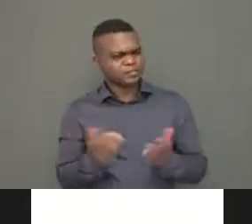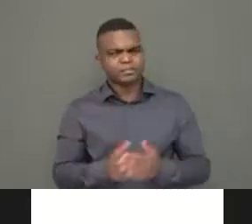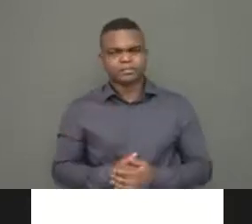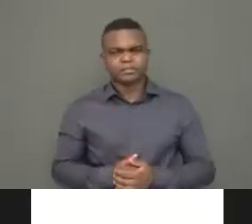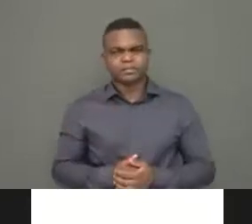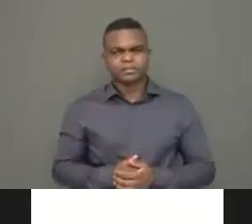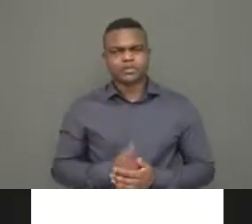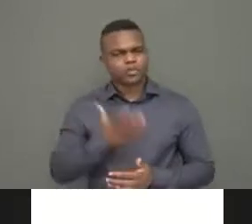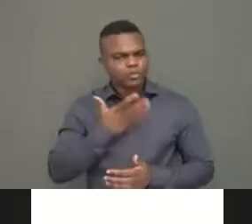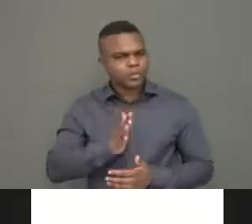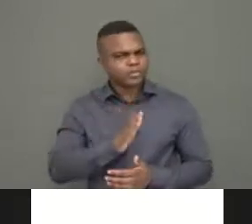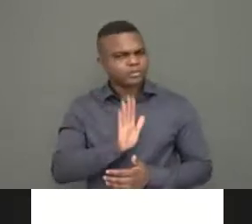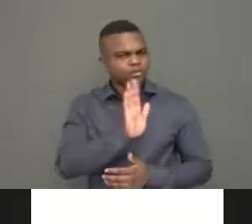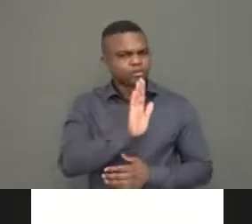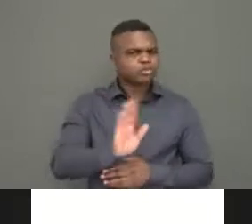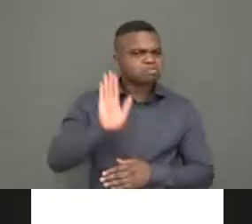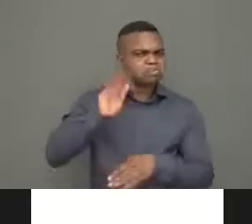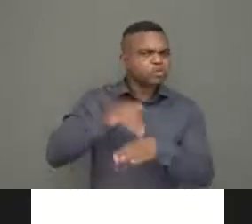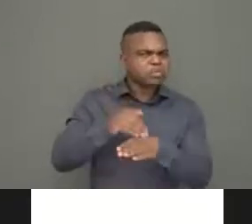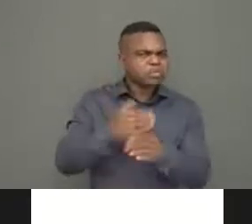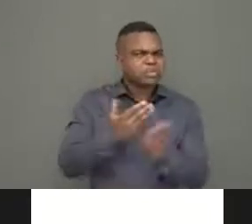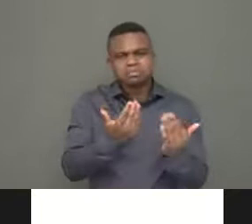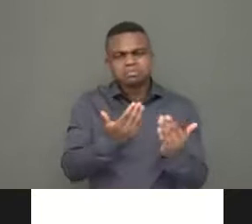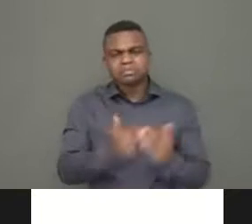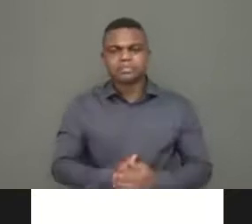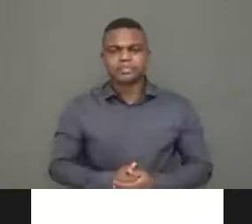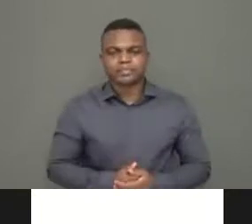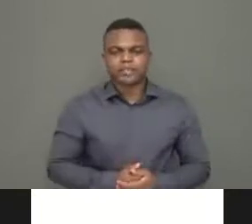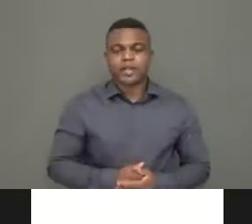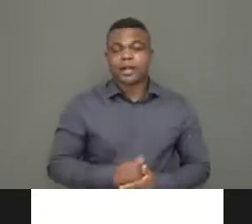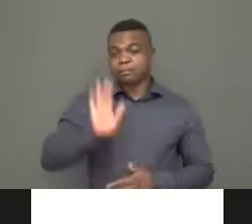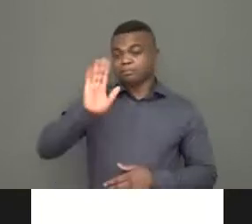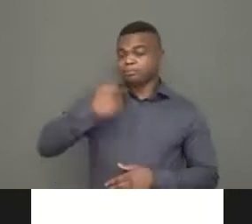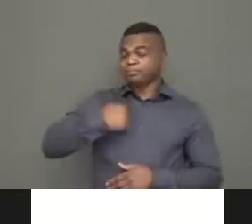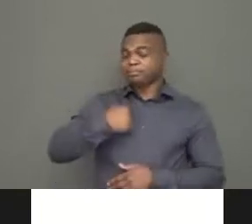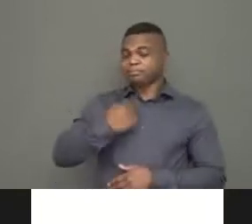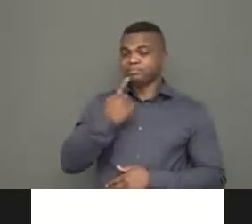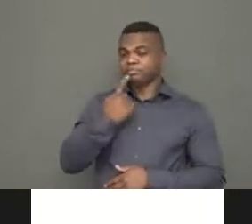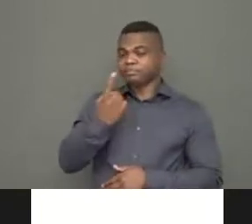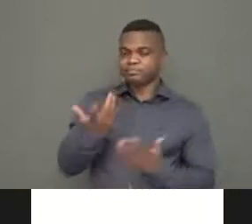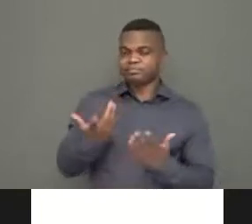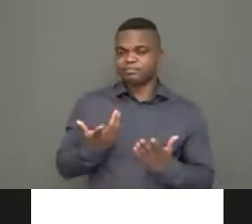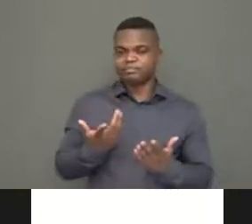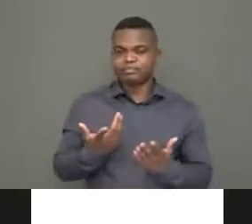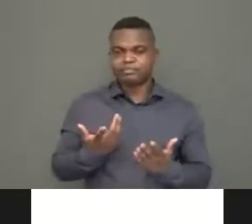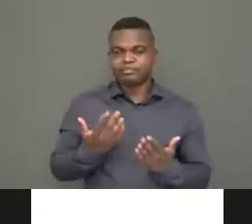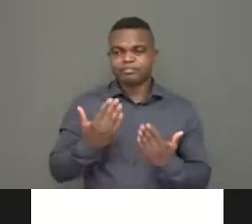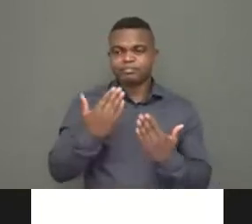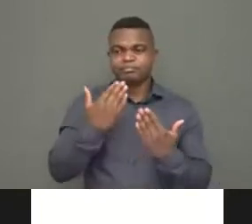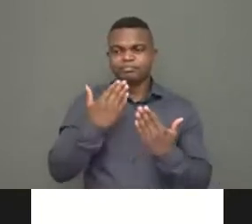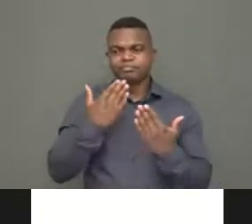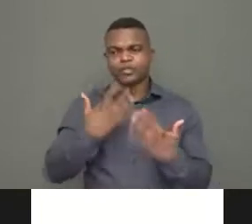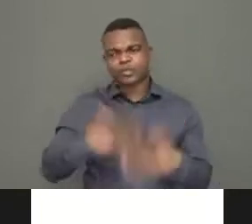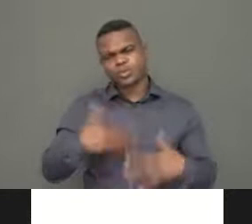Comment was to appreciate that inclusion of disabled and